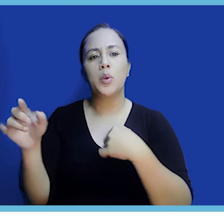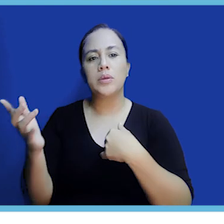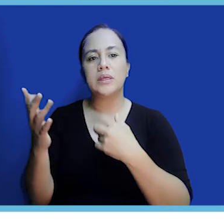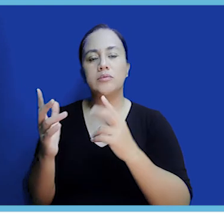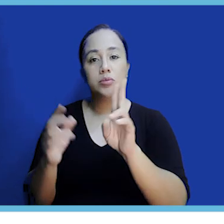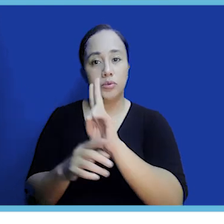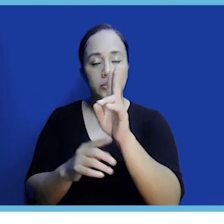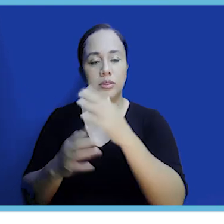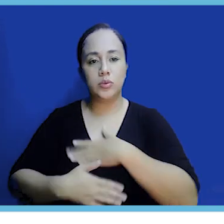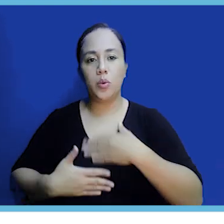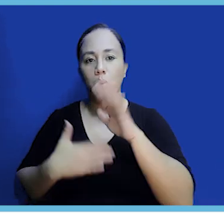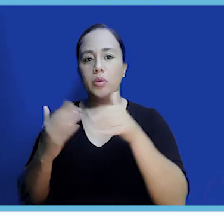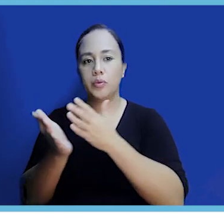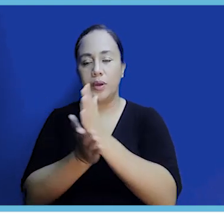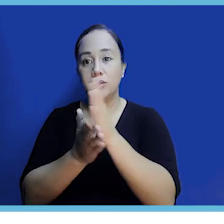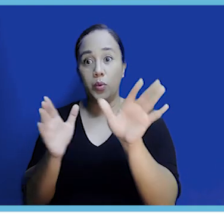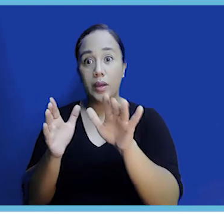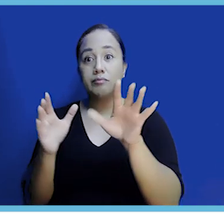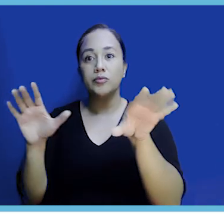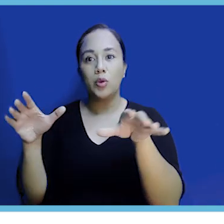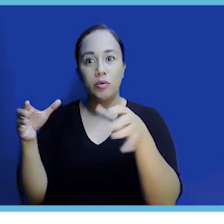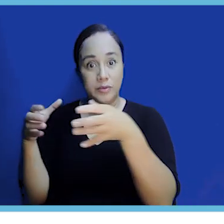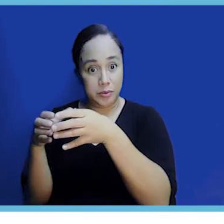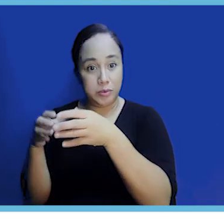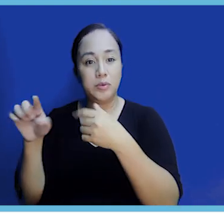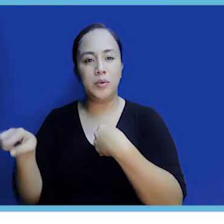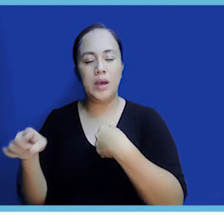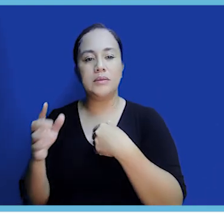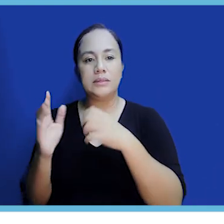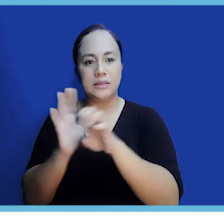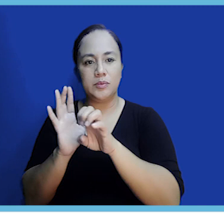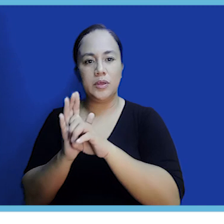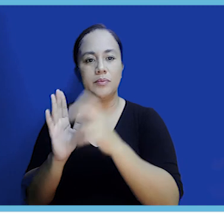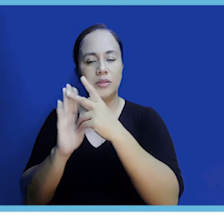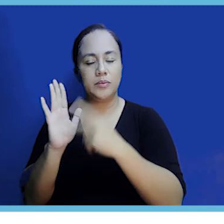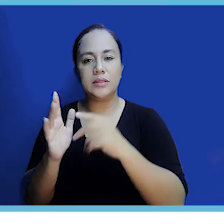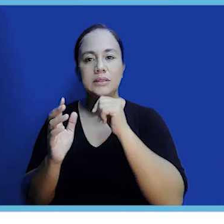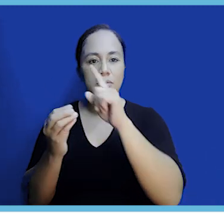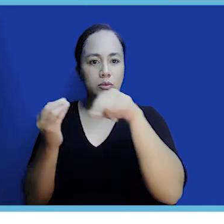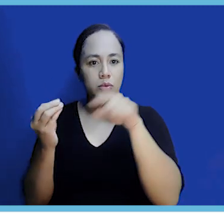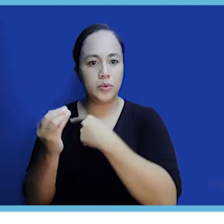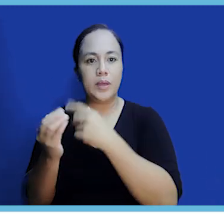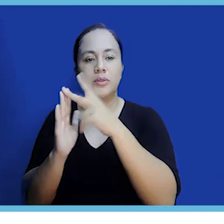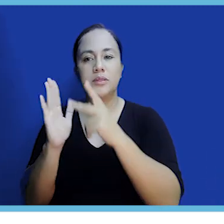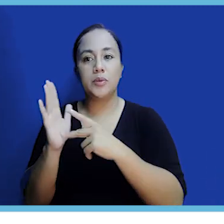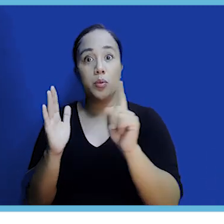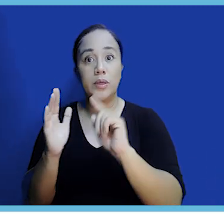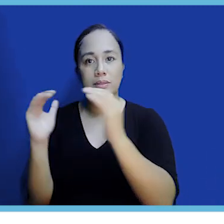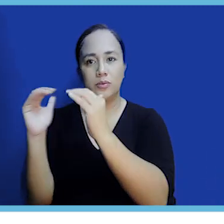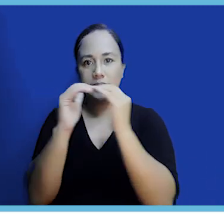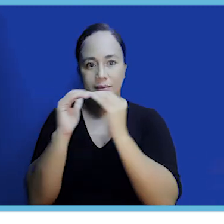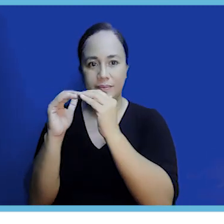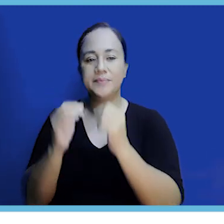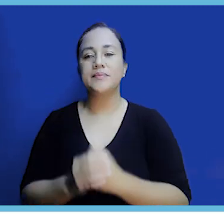imperatives that apply to the enjoyment of all rights in the convention, such as the principle of non-discrimination and the principle